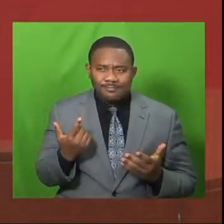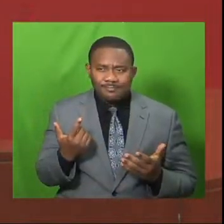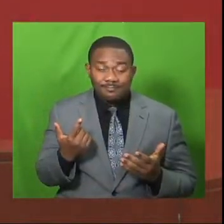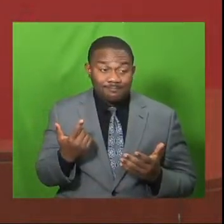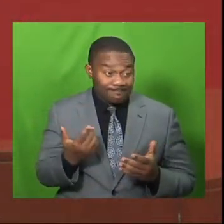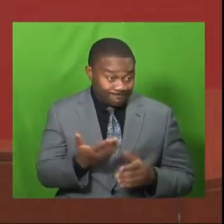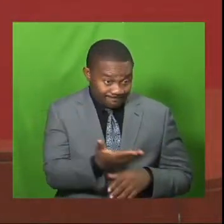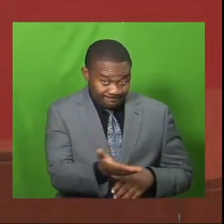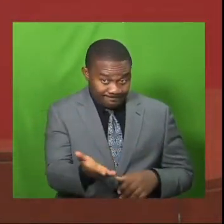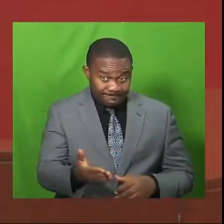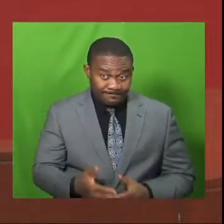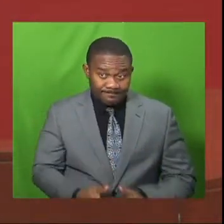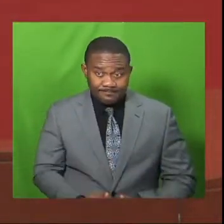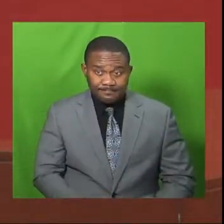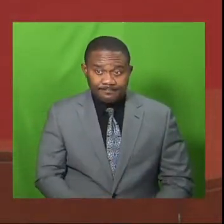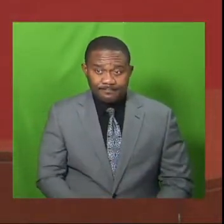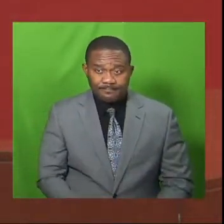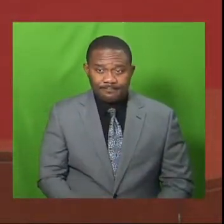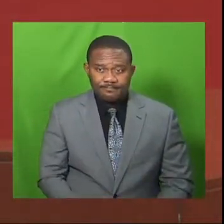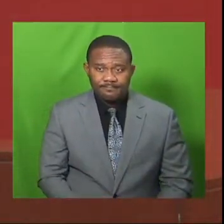well.